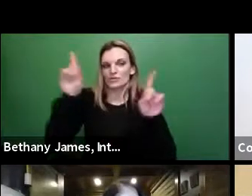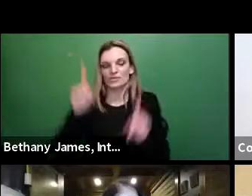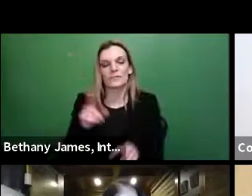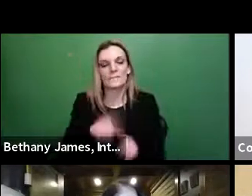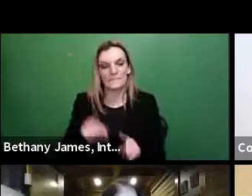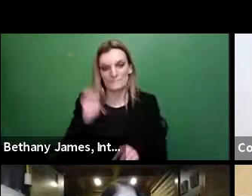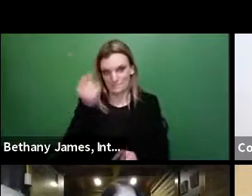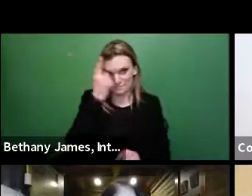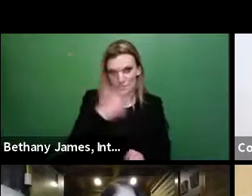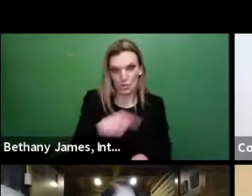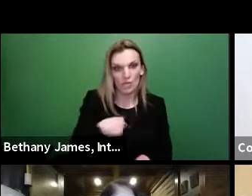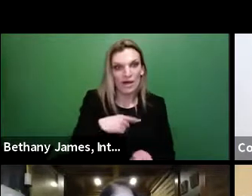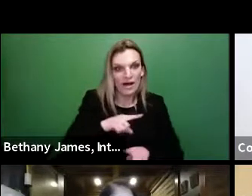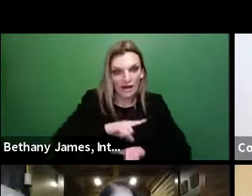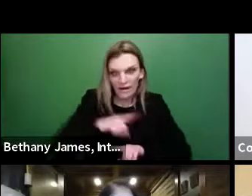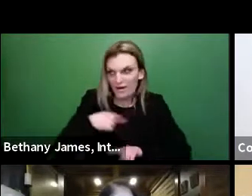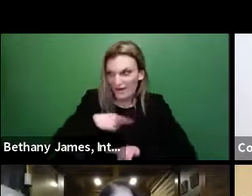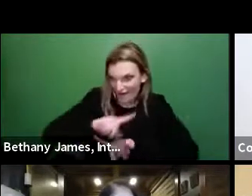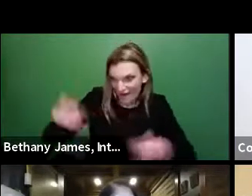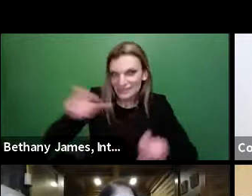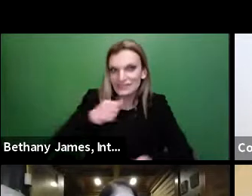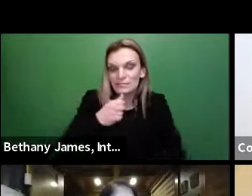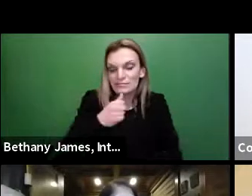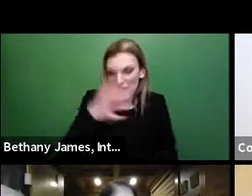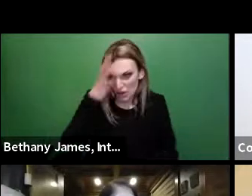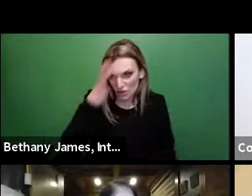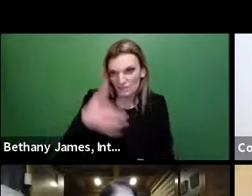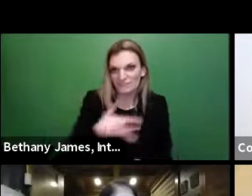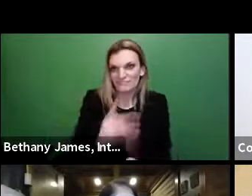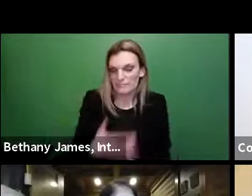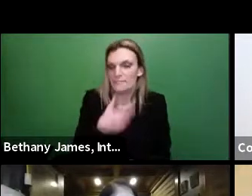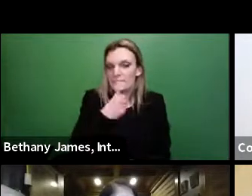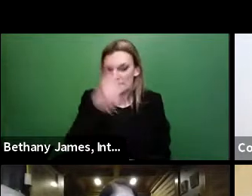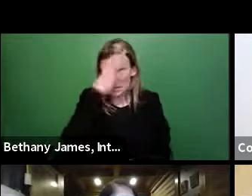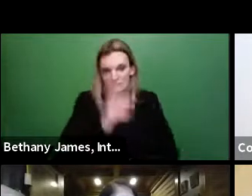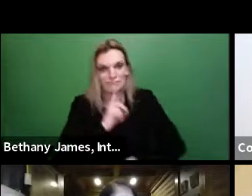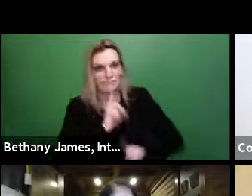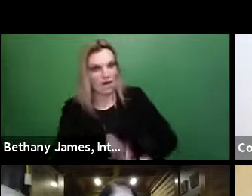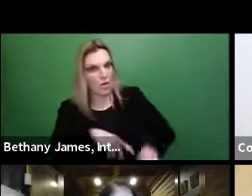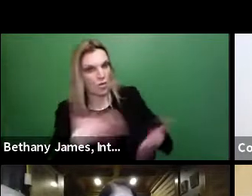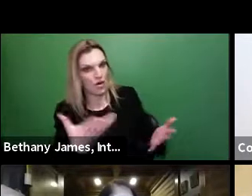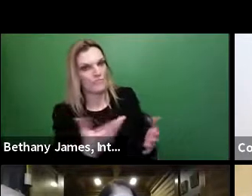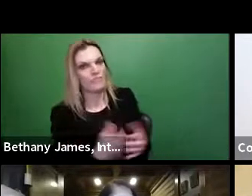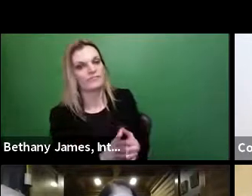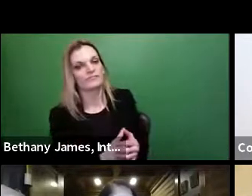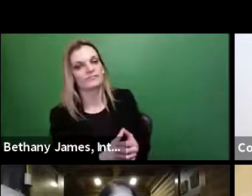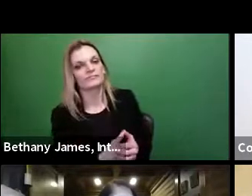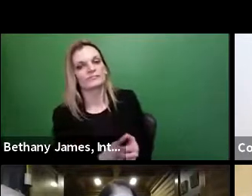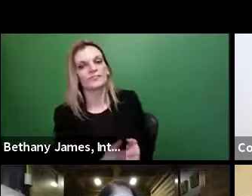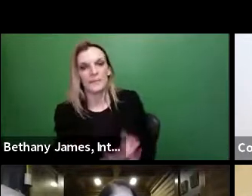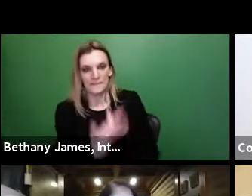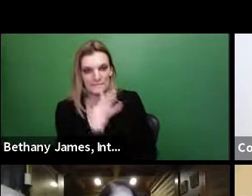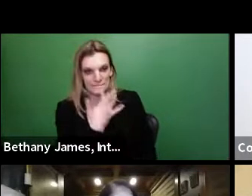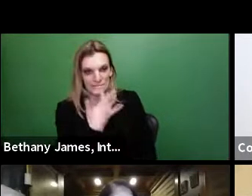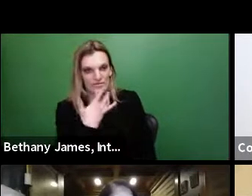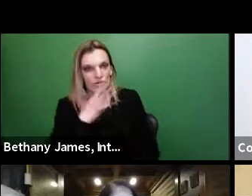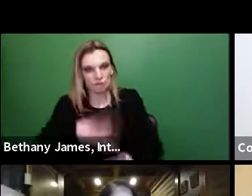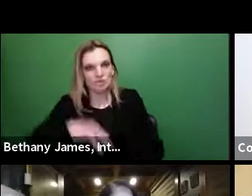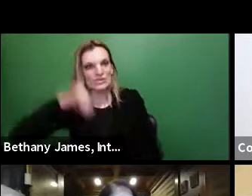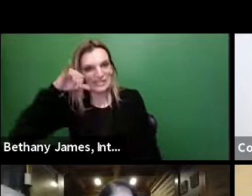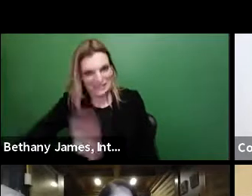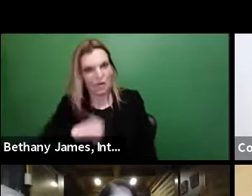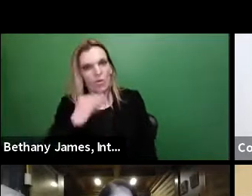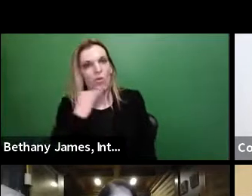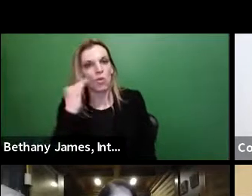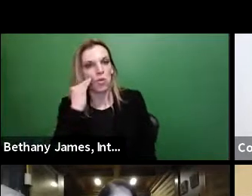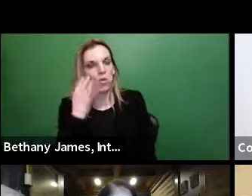overwhelmingly, parents told us that during the pandemic, they wanted their children in their home, cared for by themselves or